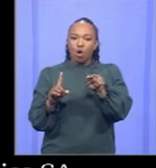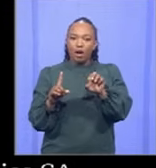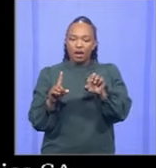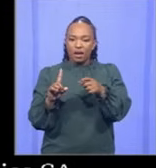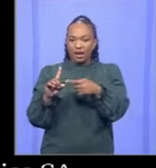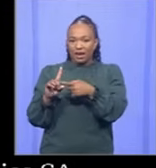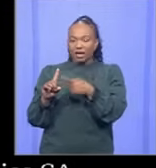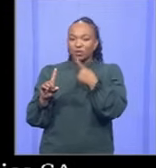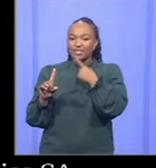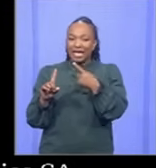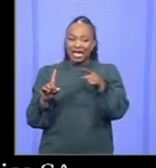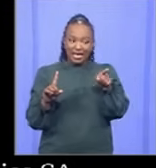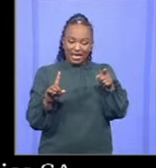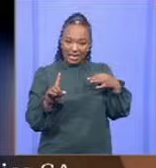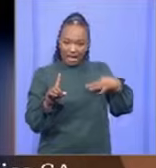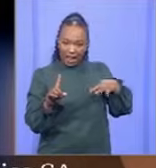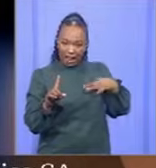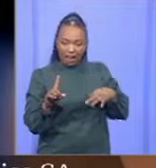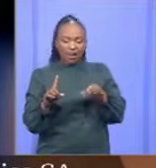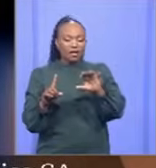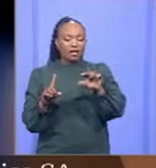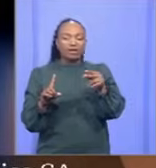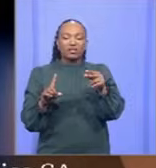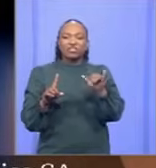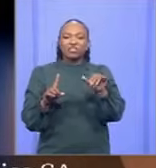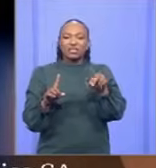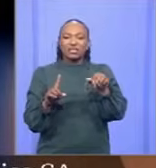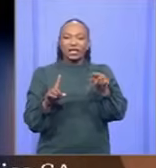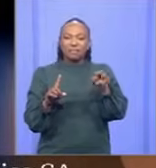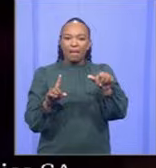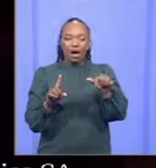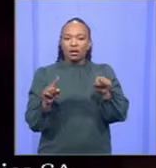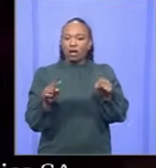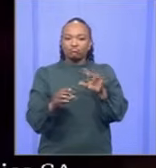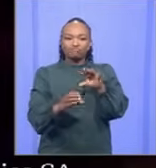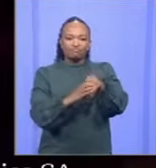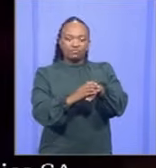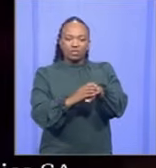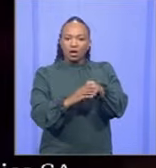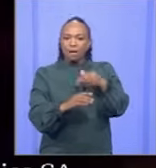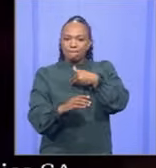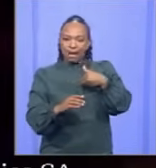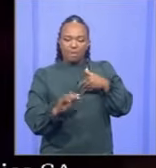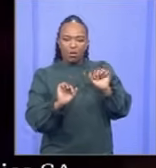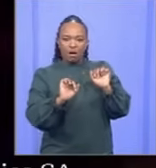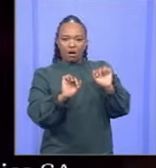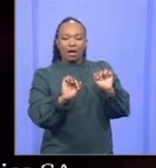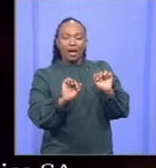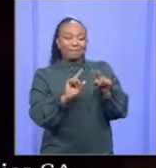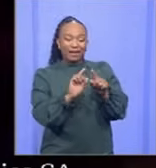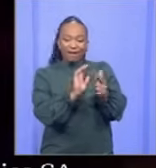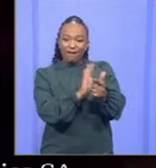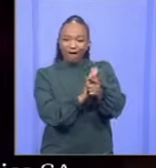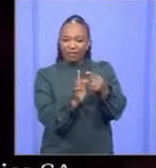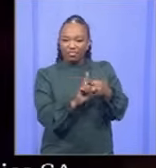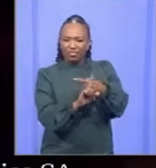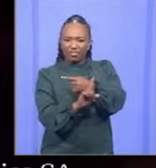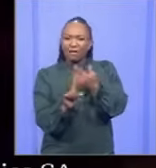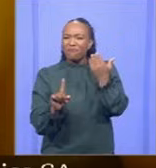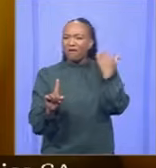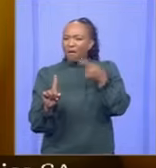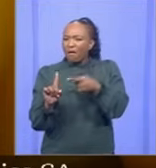Chidima Adetshina o be a ka se tšee karolo ditirong tša mmagwe tšeo go thwego di kgahlanong le molao ka ge e be e sa